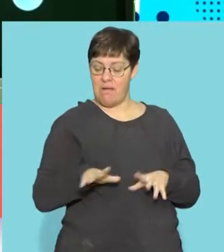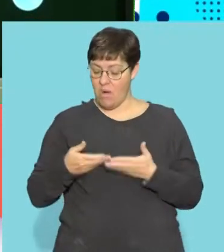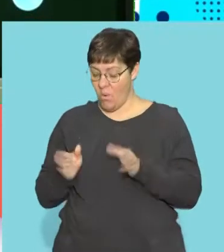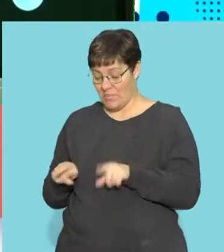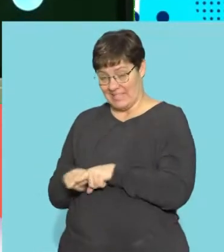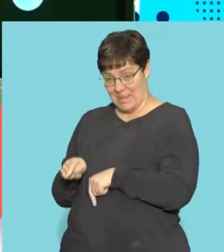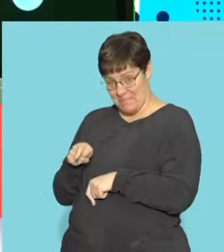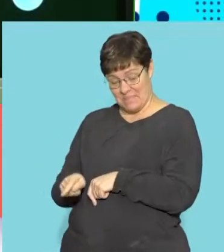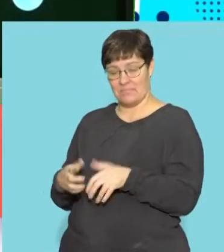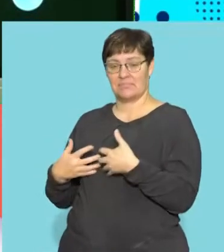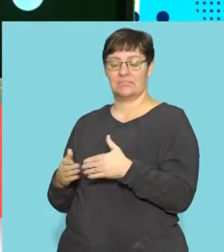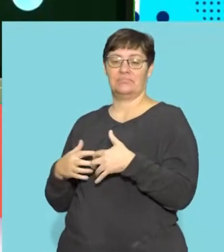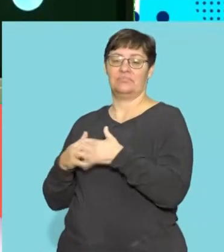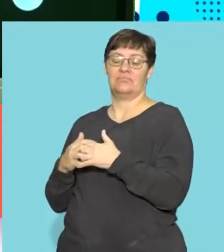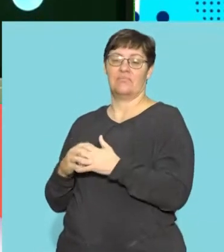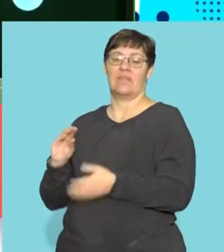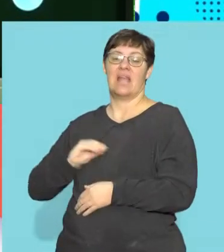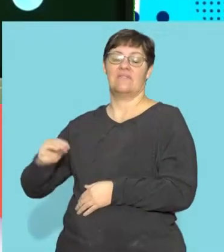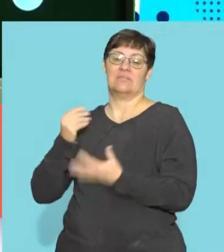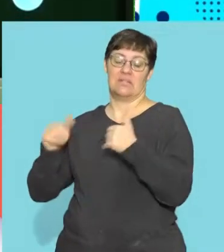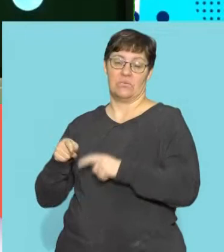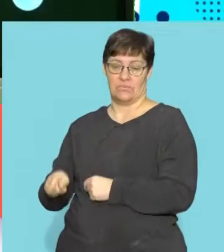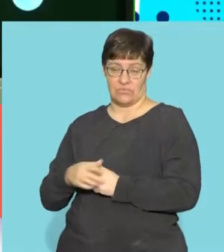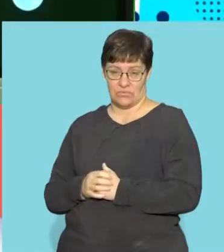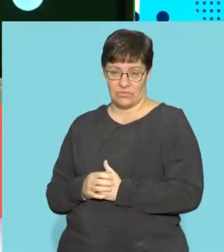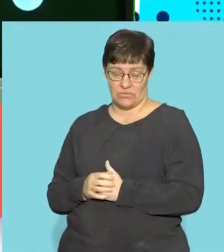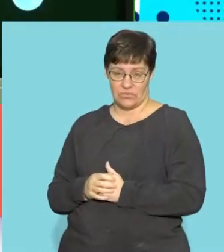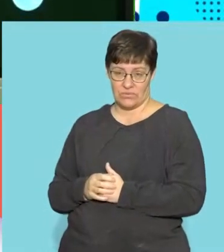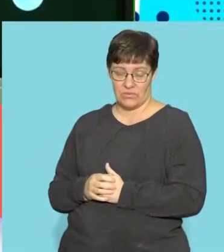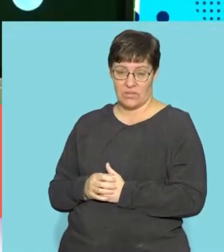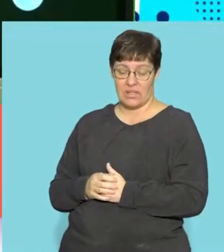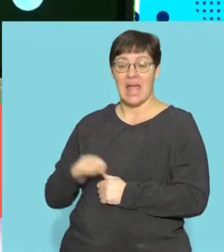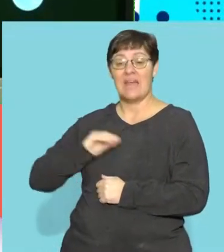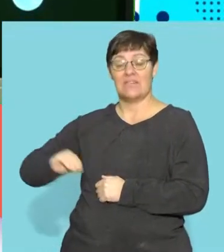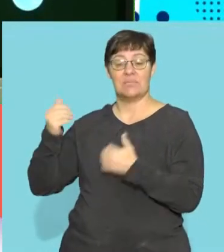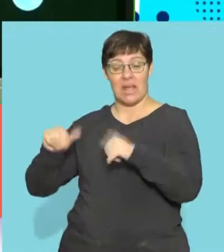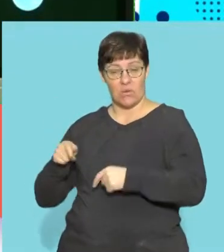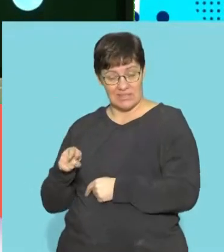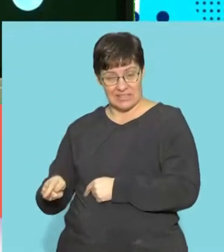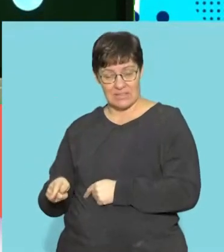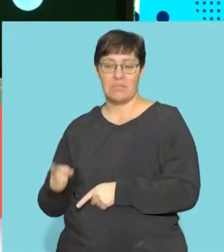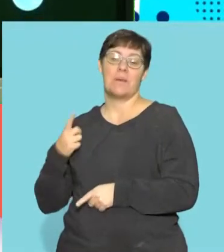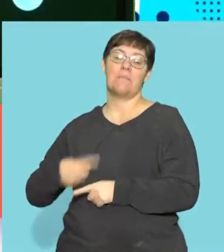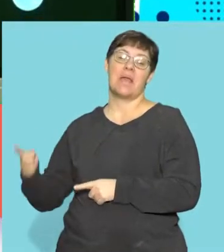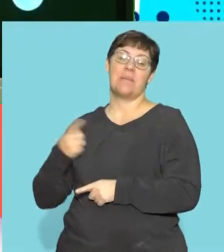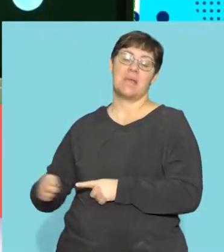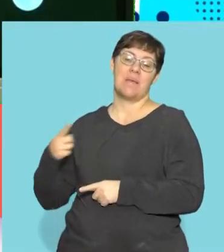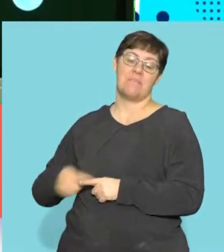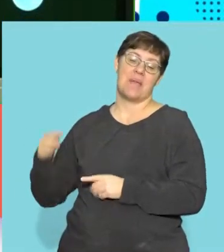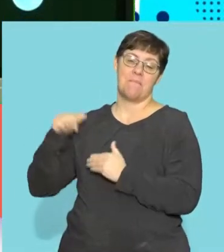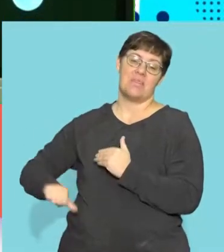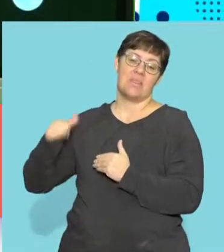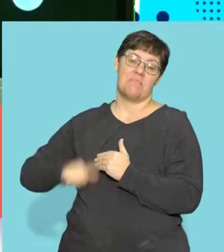I will then open simultaneously an investment account. The investment account, I will